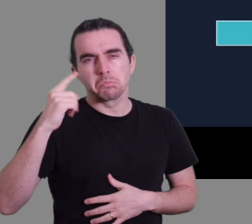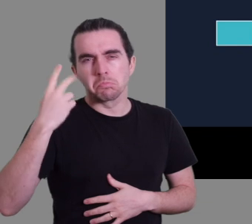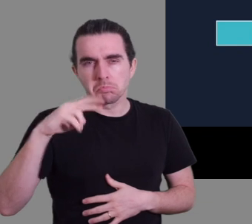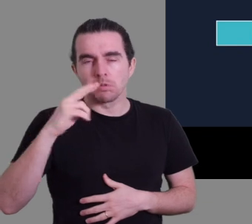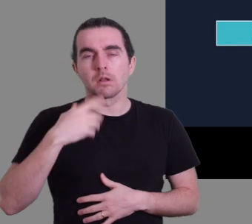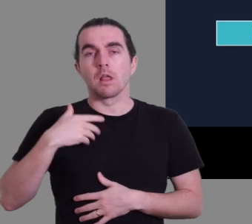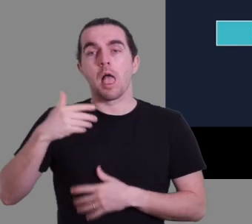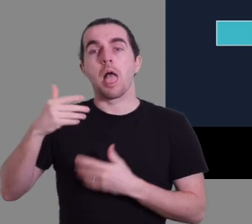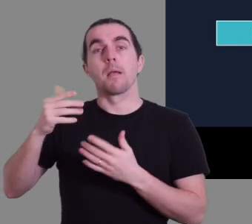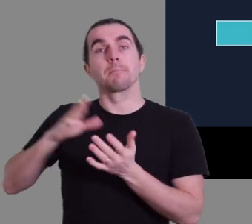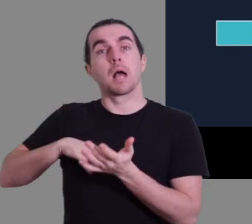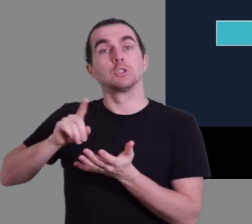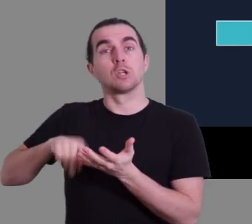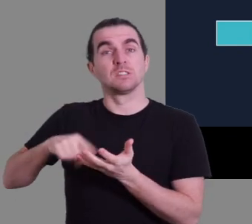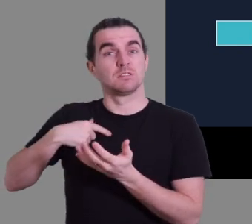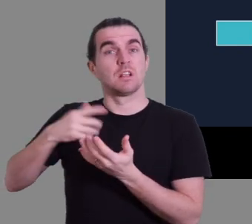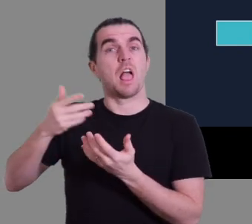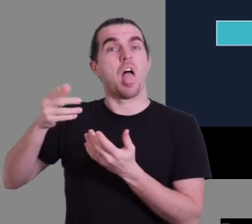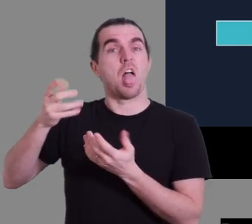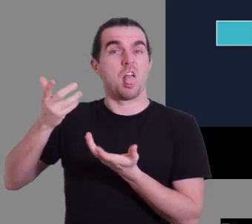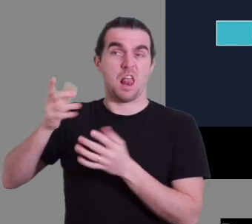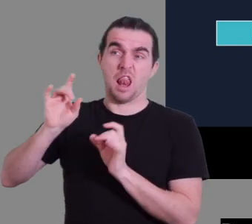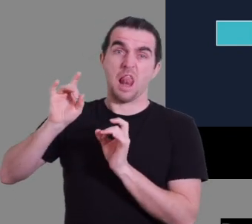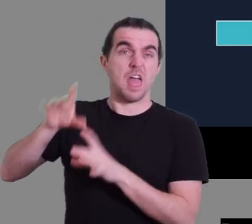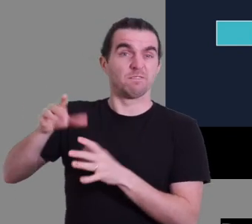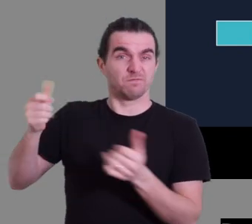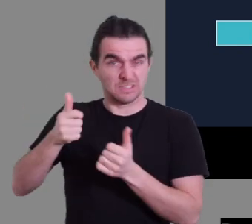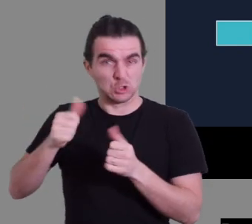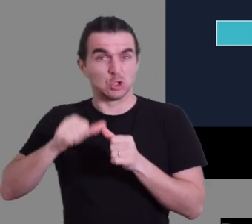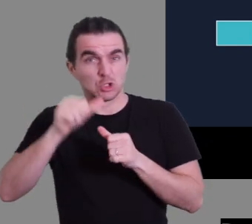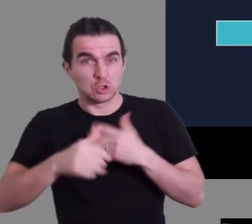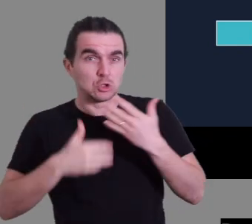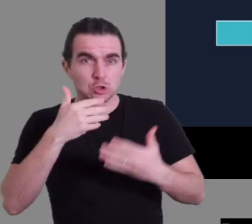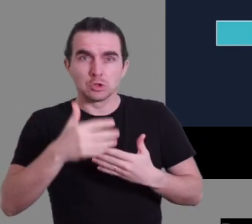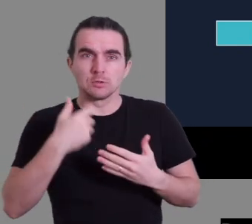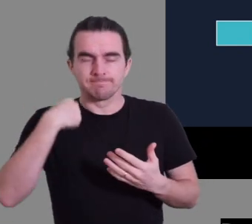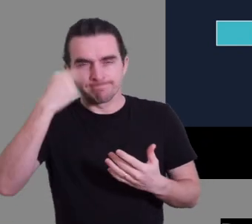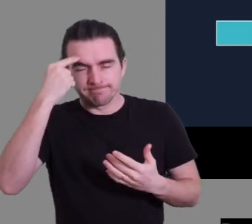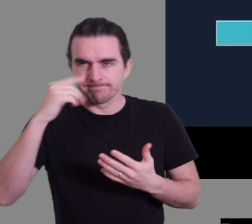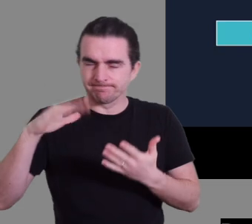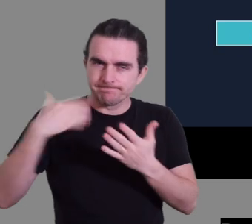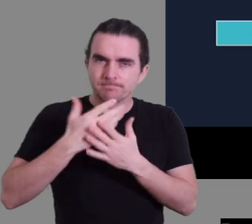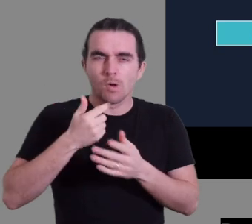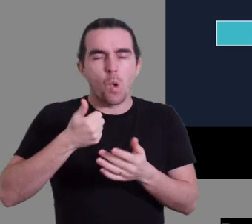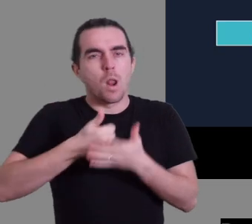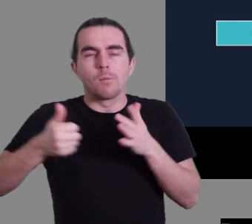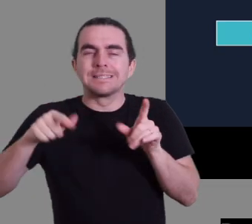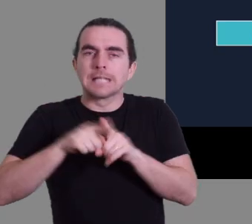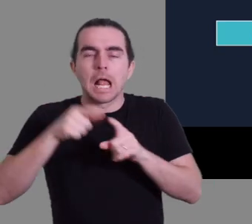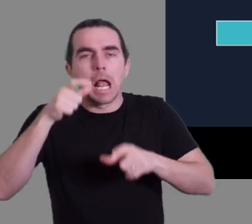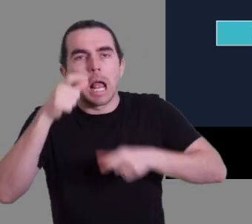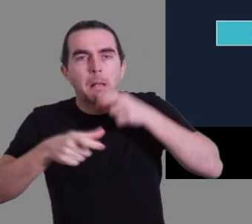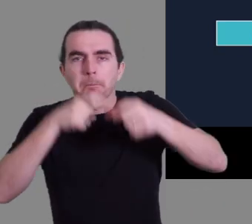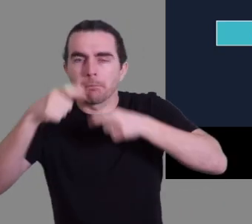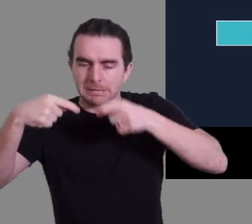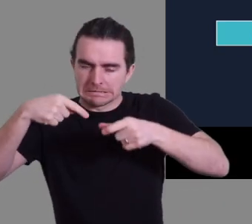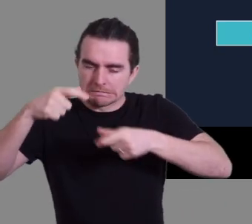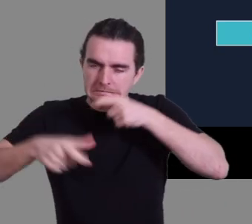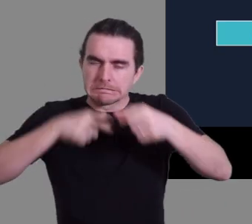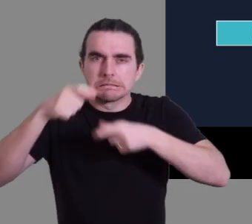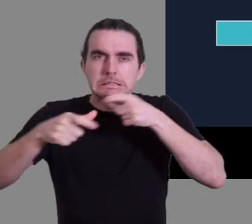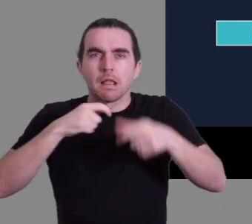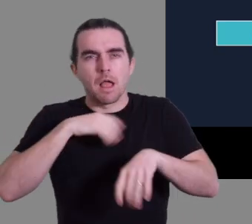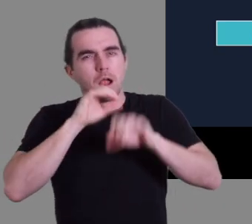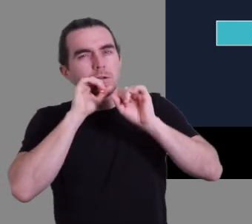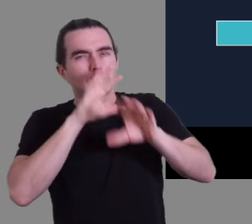ago, after I'd left Man United, probably years of just using the same language. Someone's, you know, I